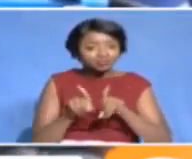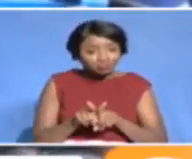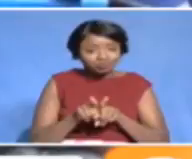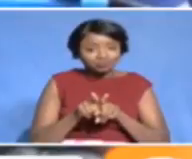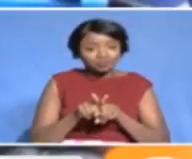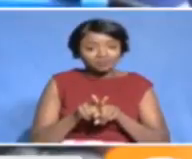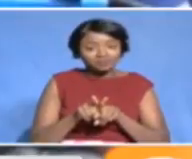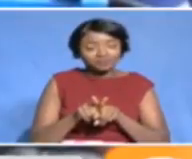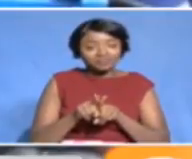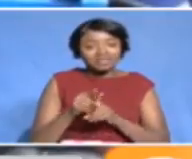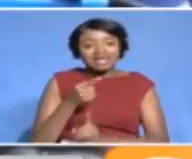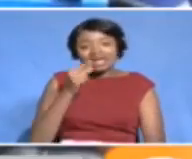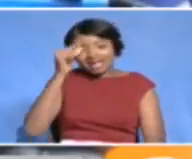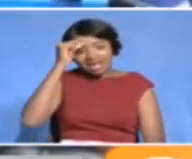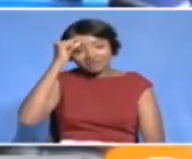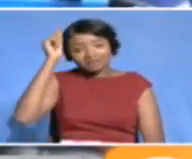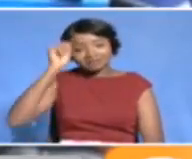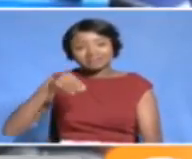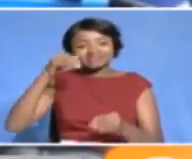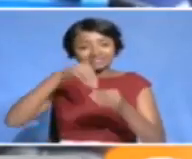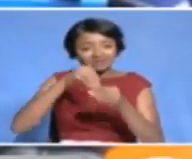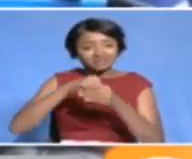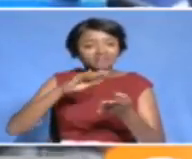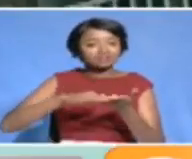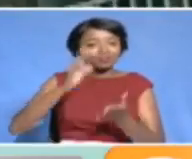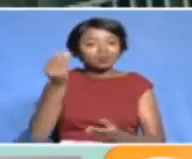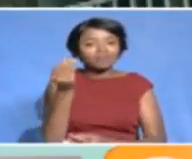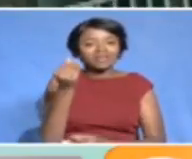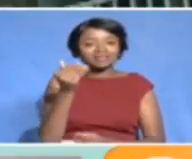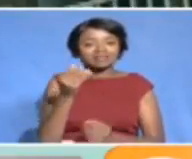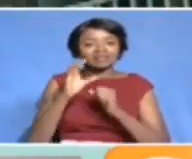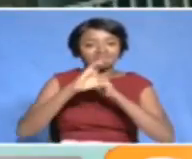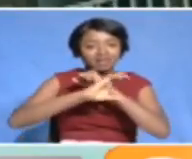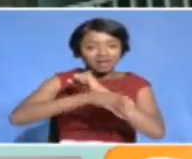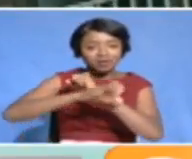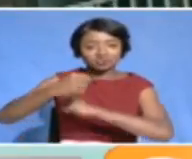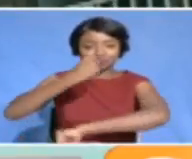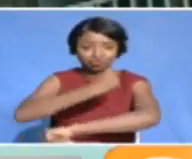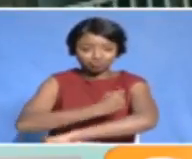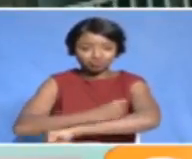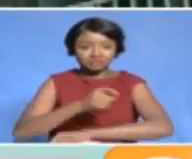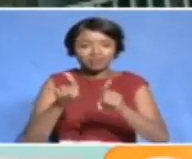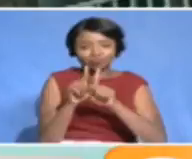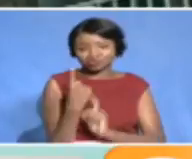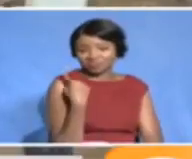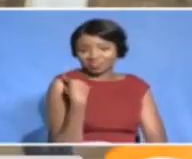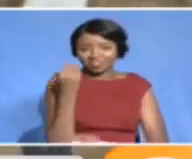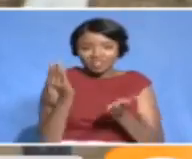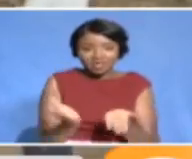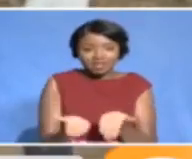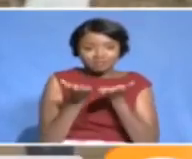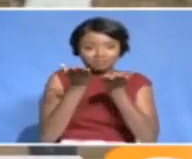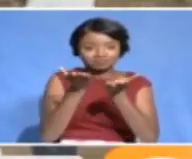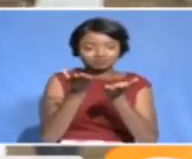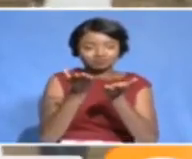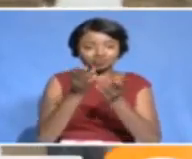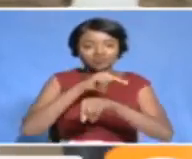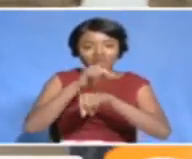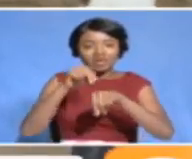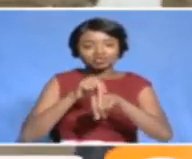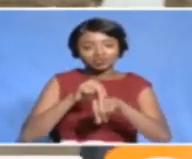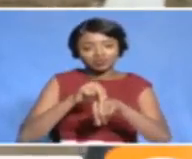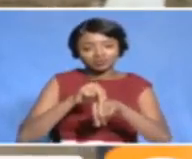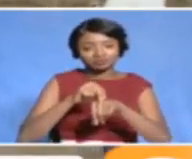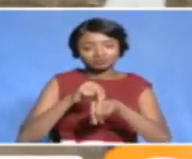Indimuli says the government should invest more in extra county schools and those recently upgraded to national status. Of course, there have been